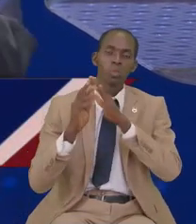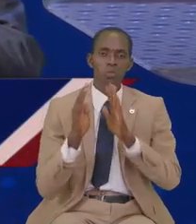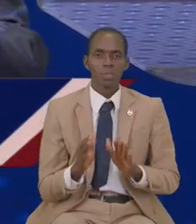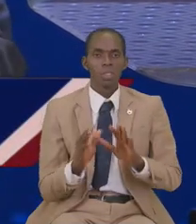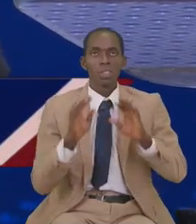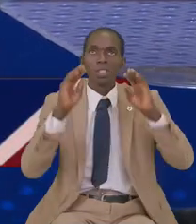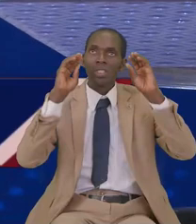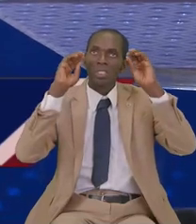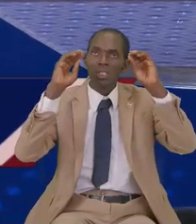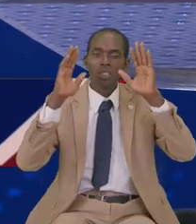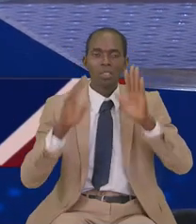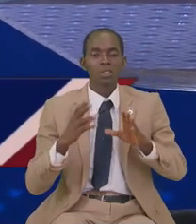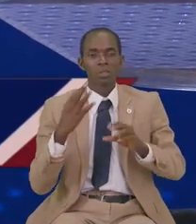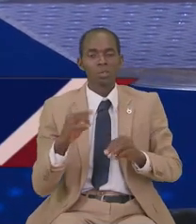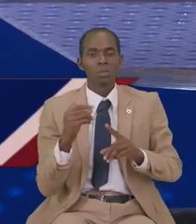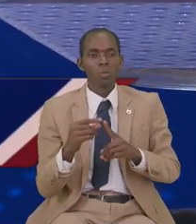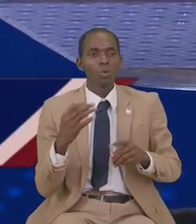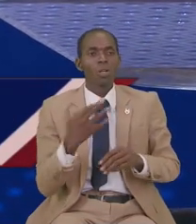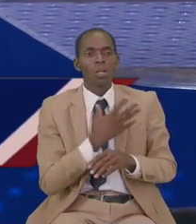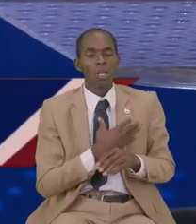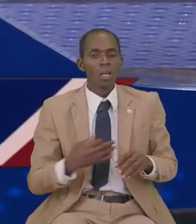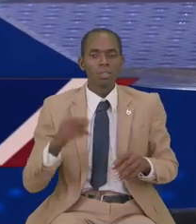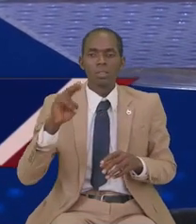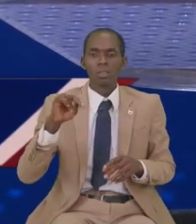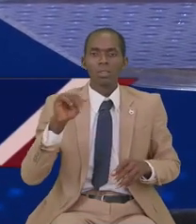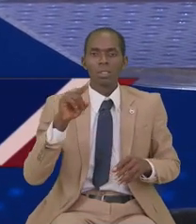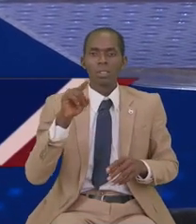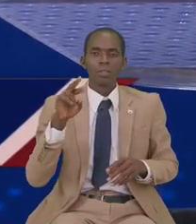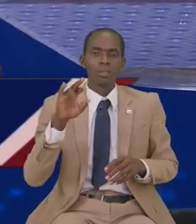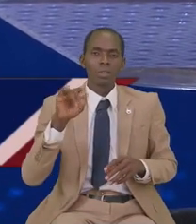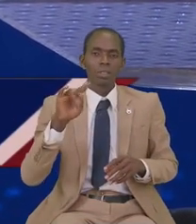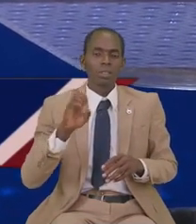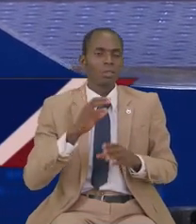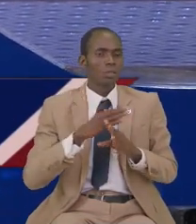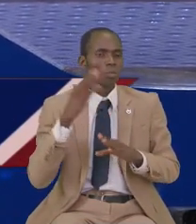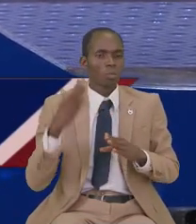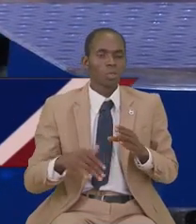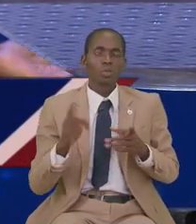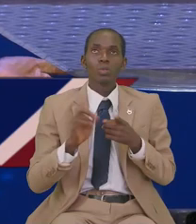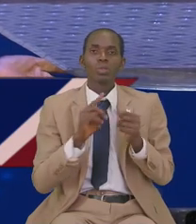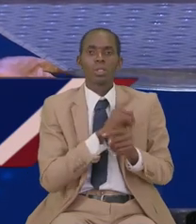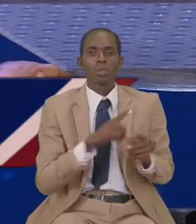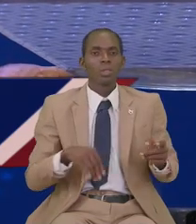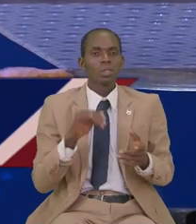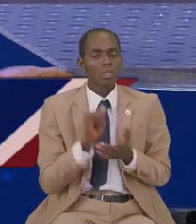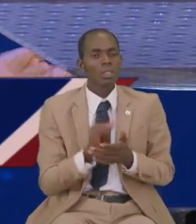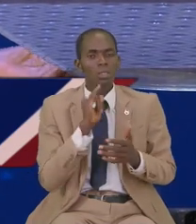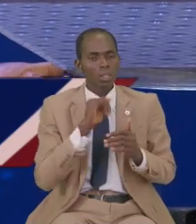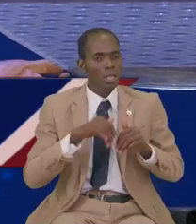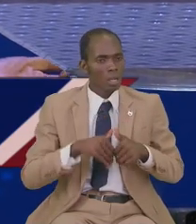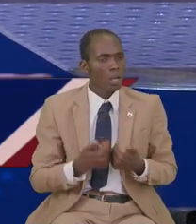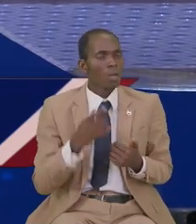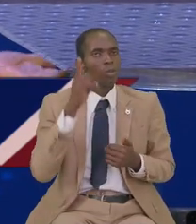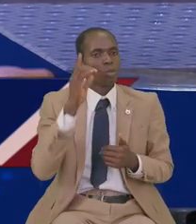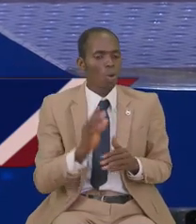be Nazarites, totally committed, consecrated unto the Lord. And God said, that's how I raised up your sons and your